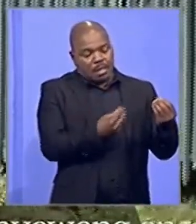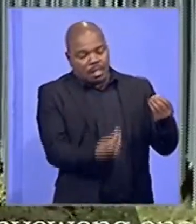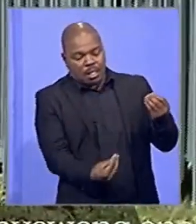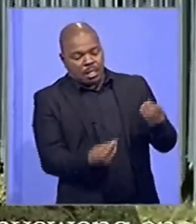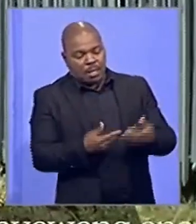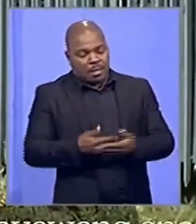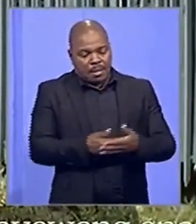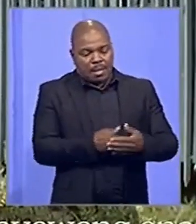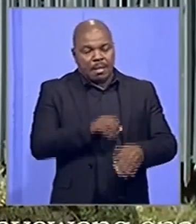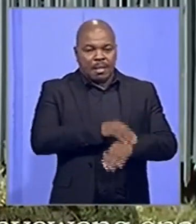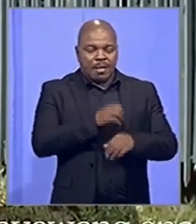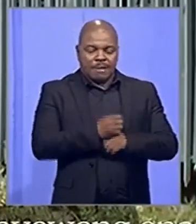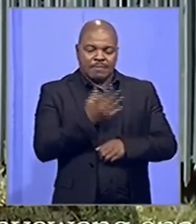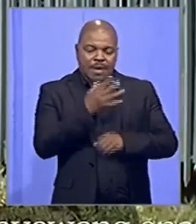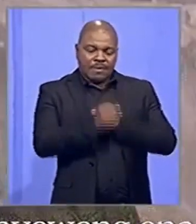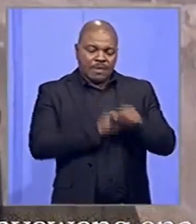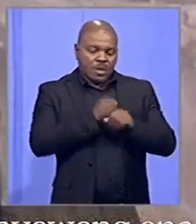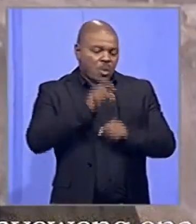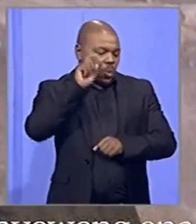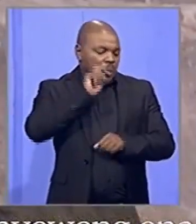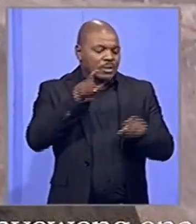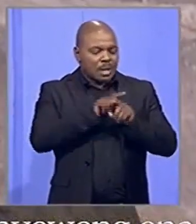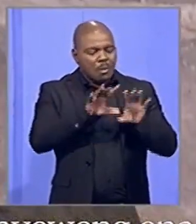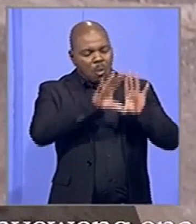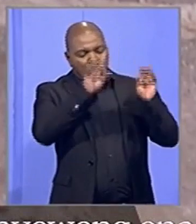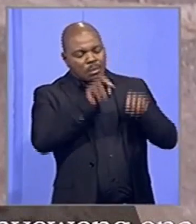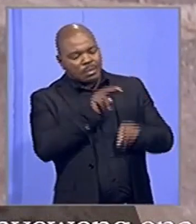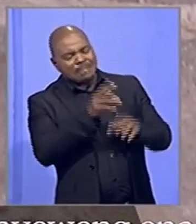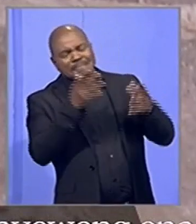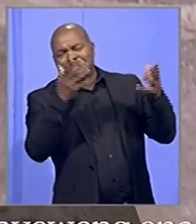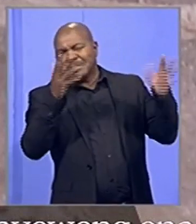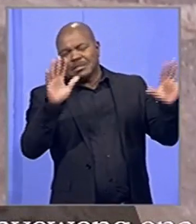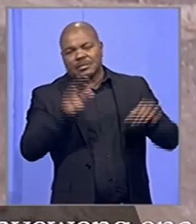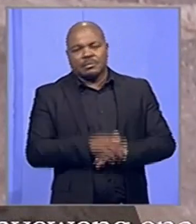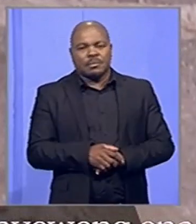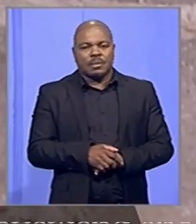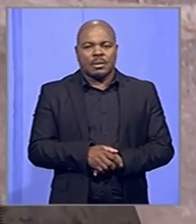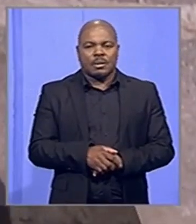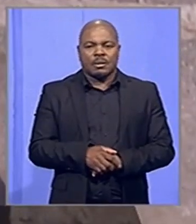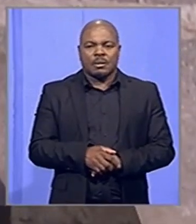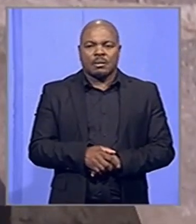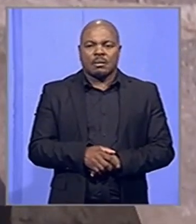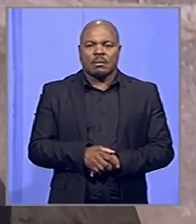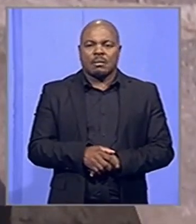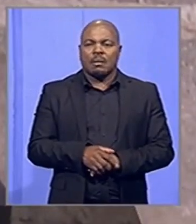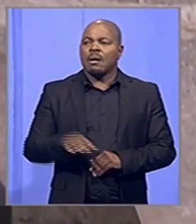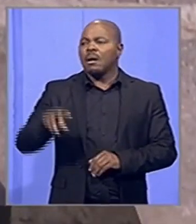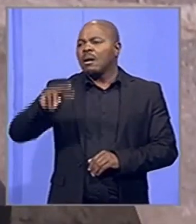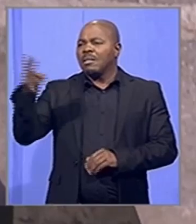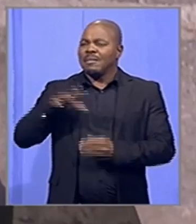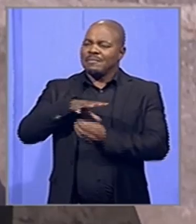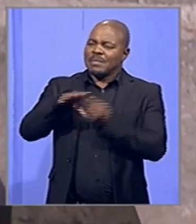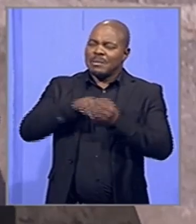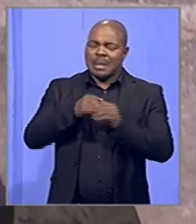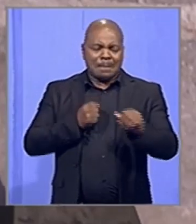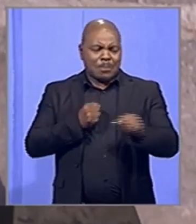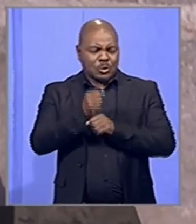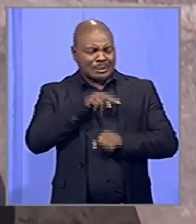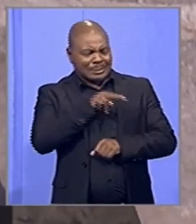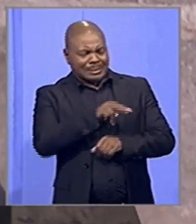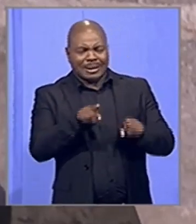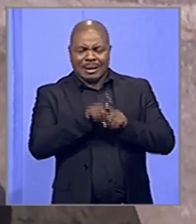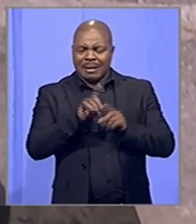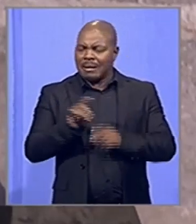5 o bone tsena sohle. We don't want to see another family bafile lento siyifilayo khona ngoku izinje ezi4 phezu